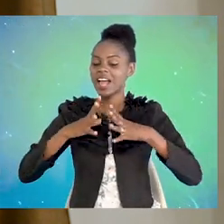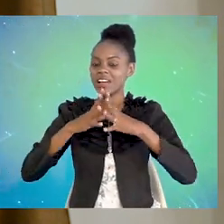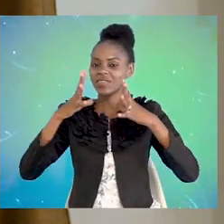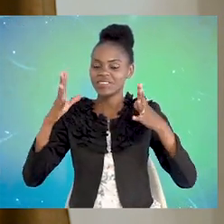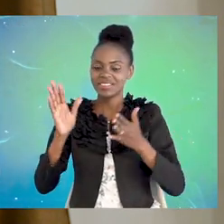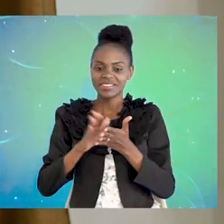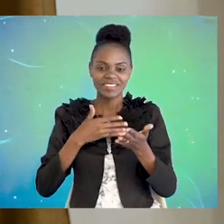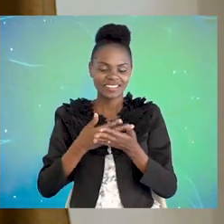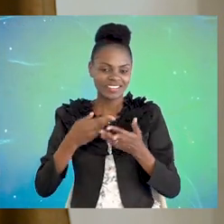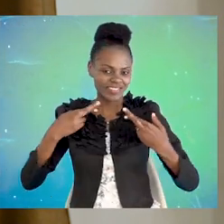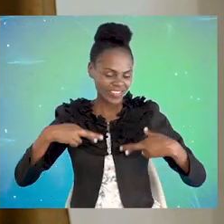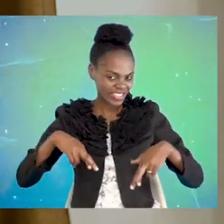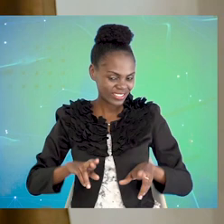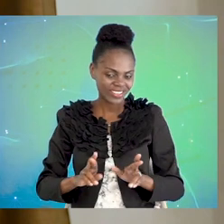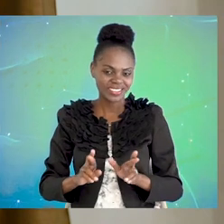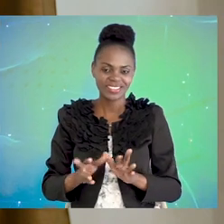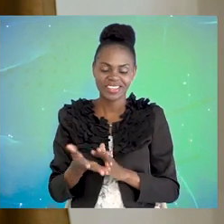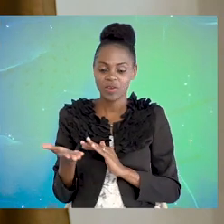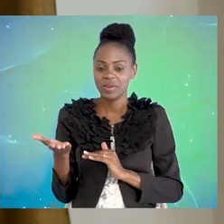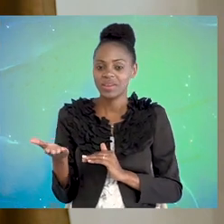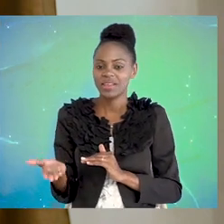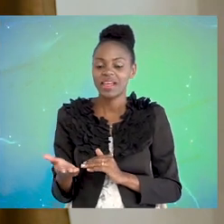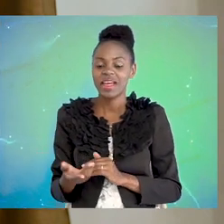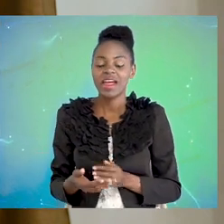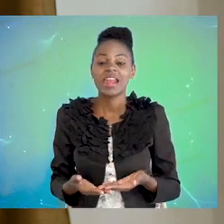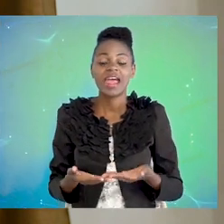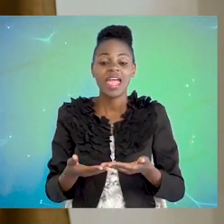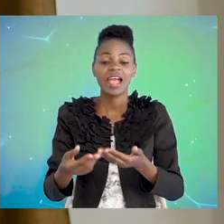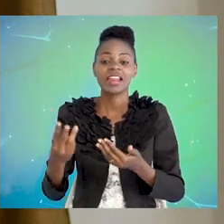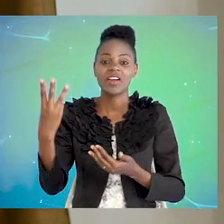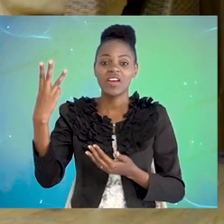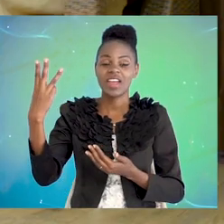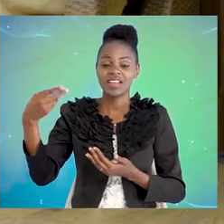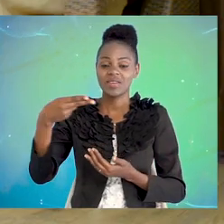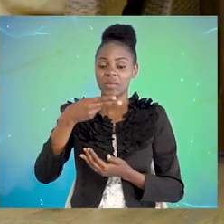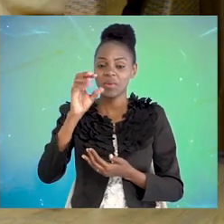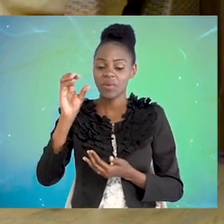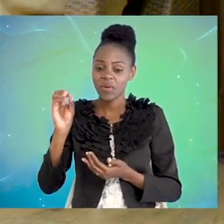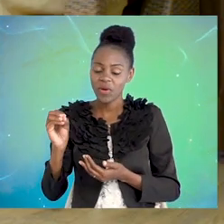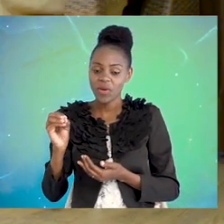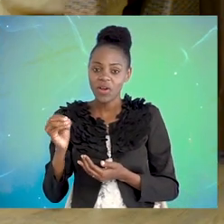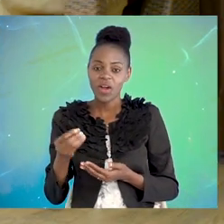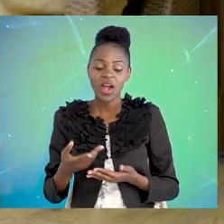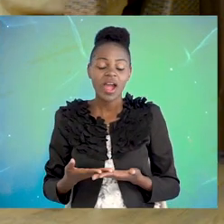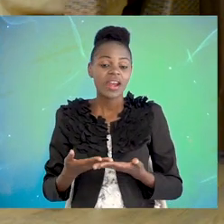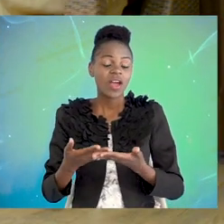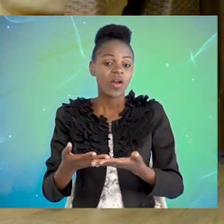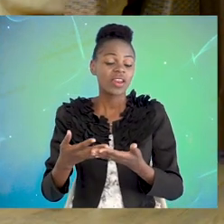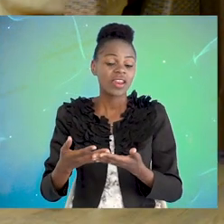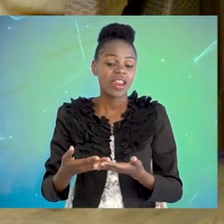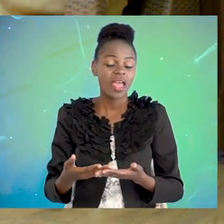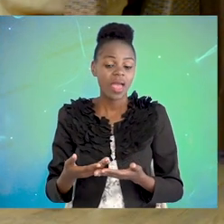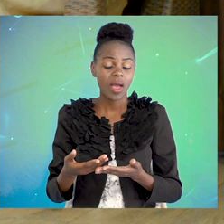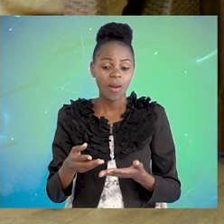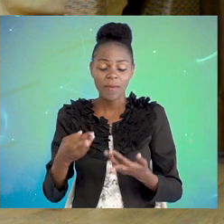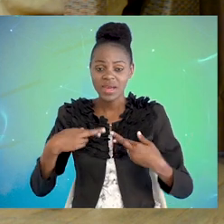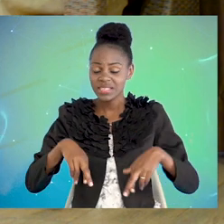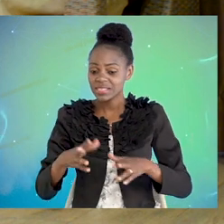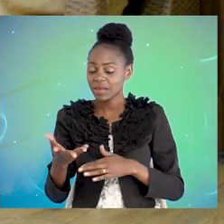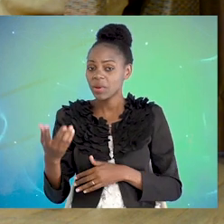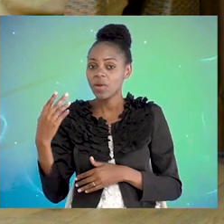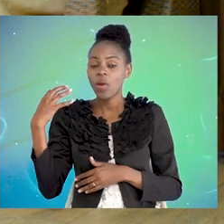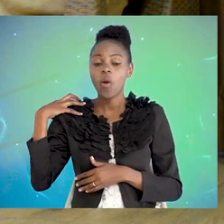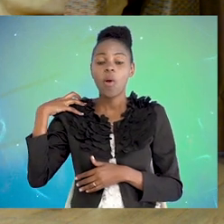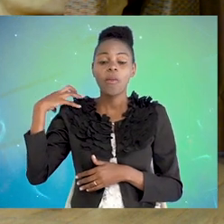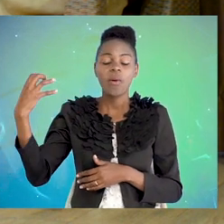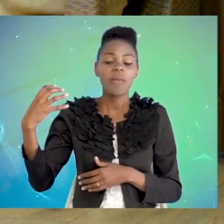We've shown these results to the World Health Organization. We've shown these results to the Malawi government,